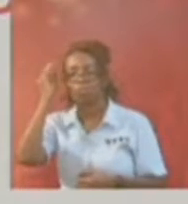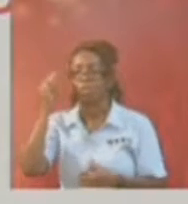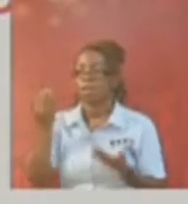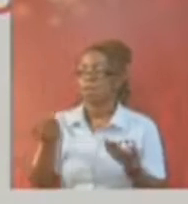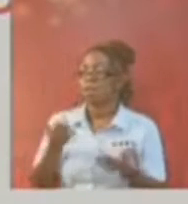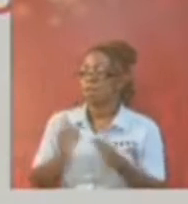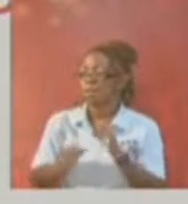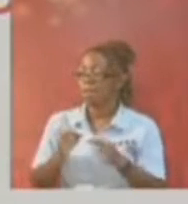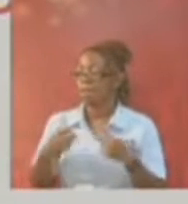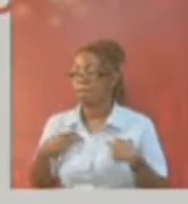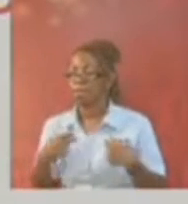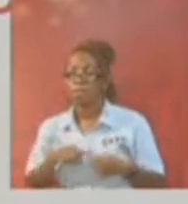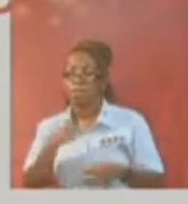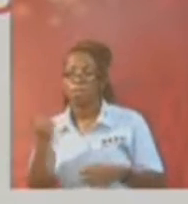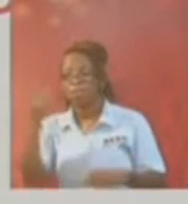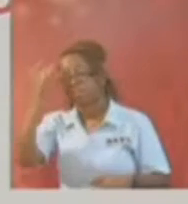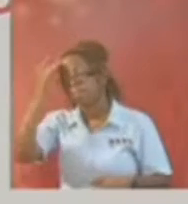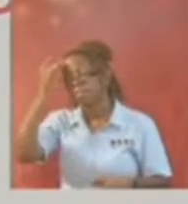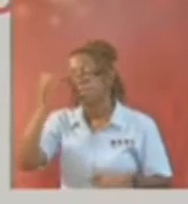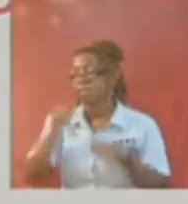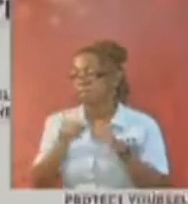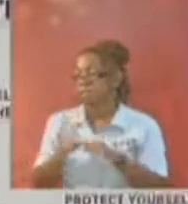the pre-existing conditions. It's an excellent question.